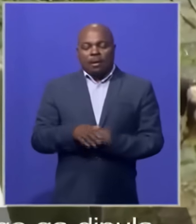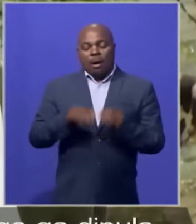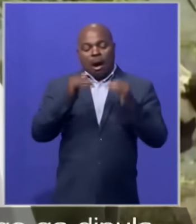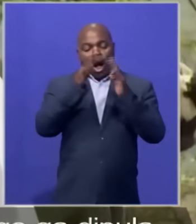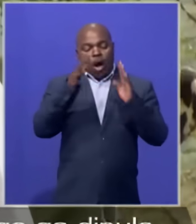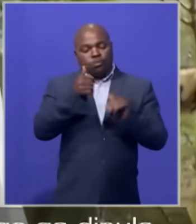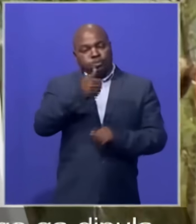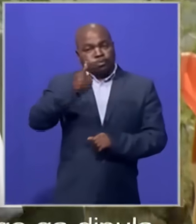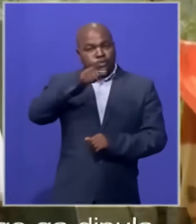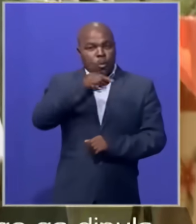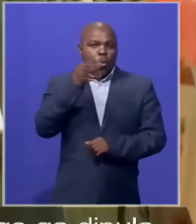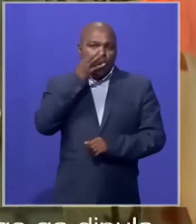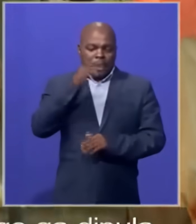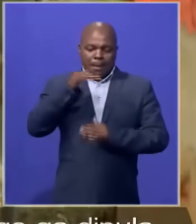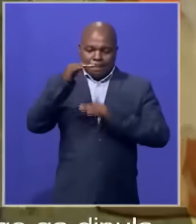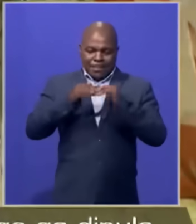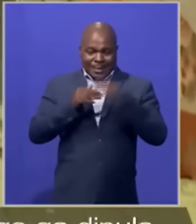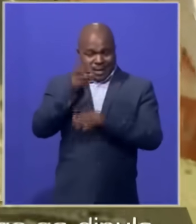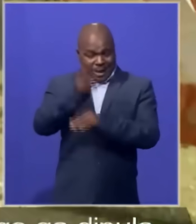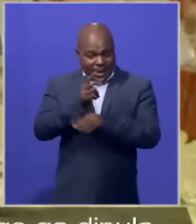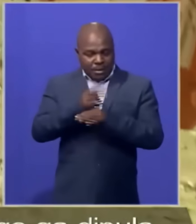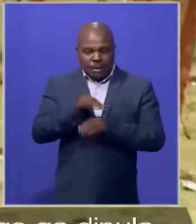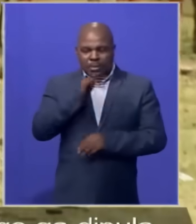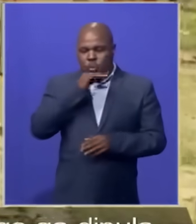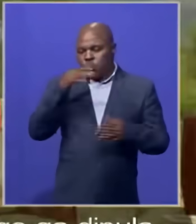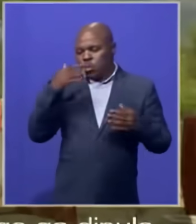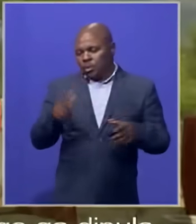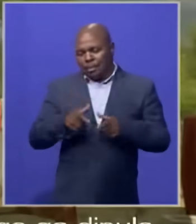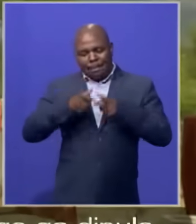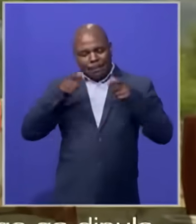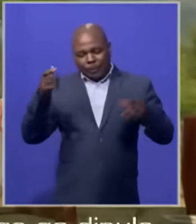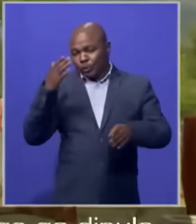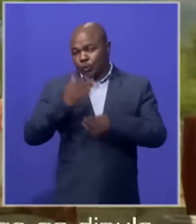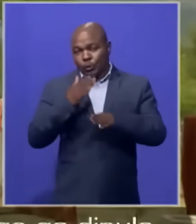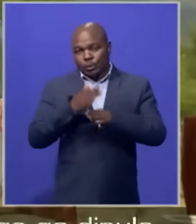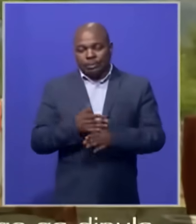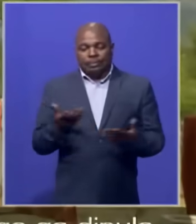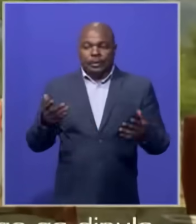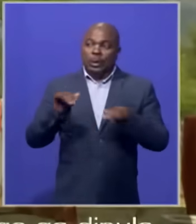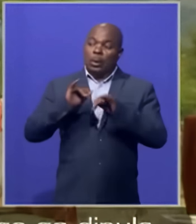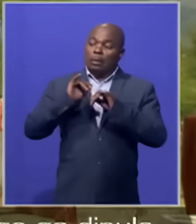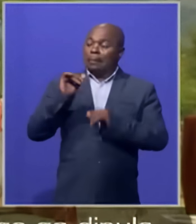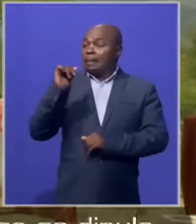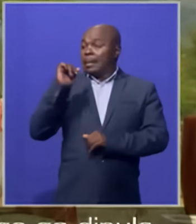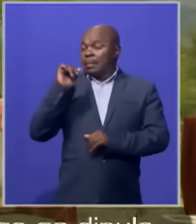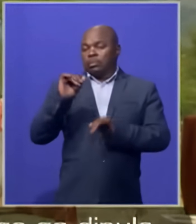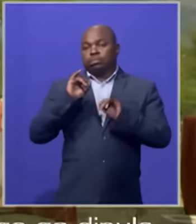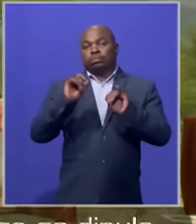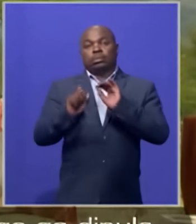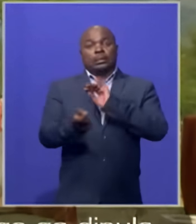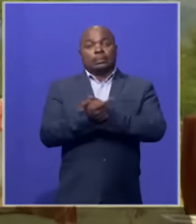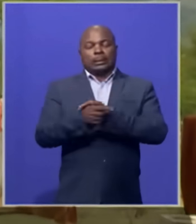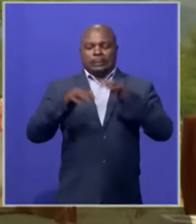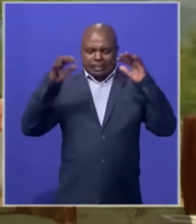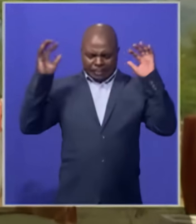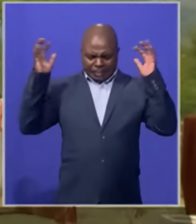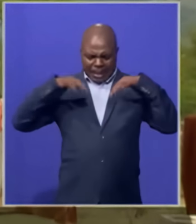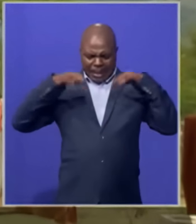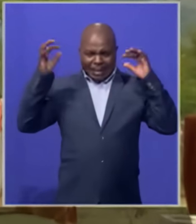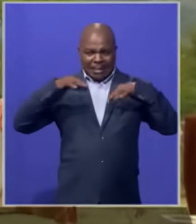le o re go aga ka leswa ke mošomo o mogolo kudu. Re wetše ke leru la pula maabane, re wetše ke leru la